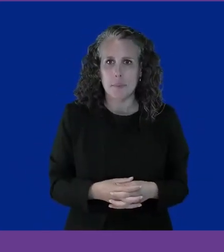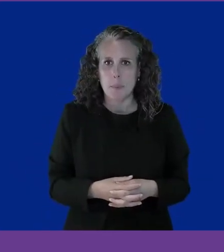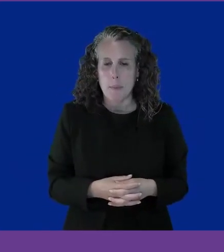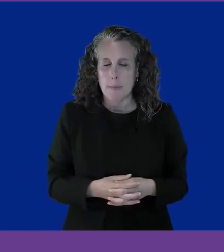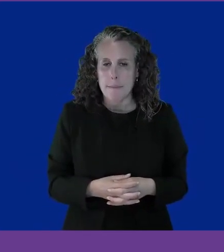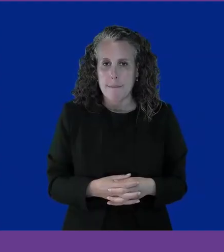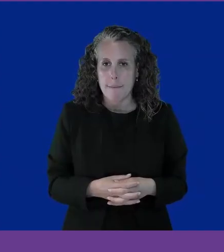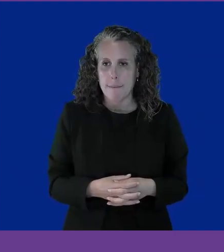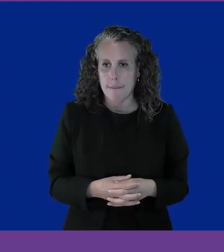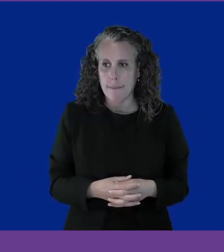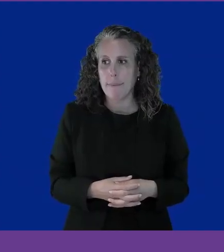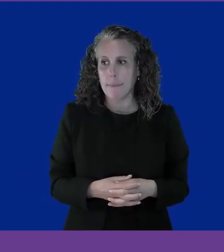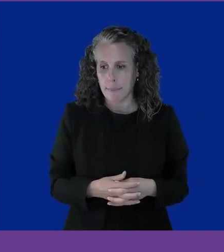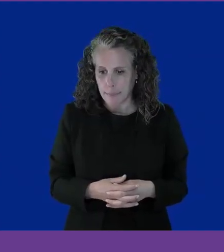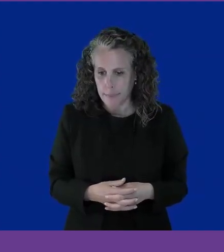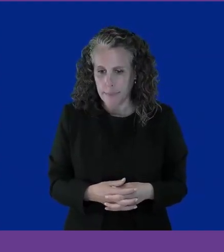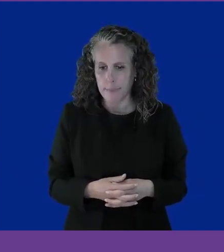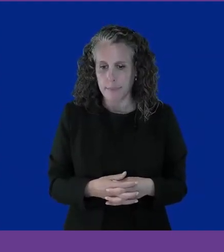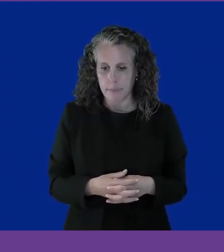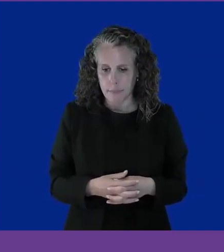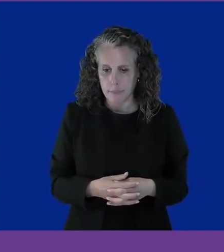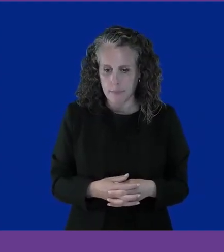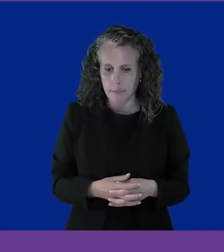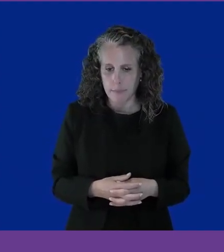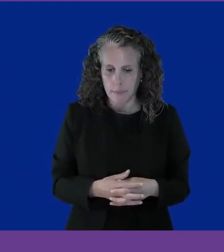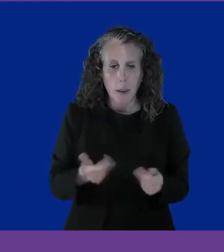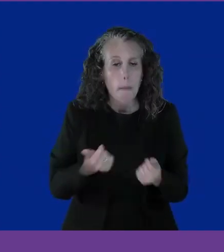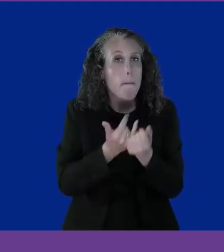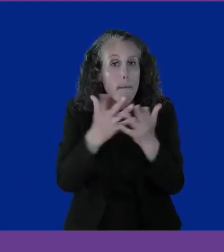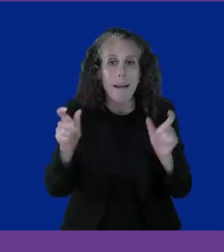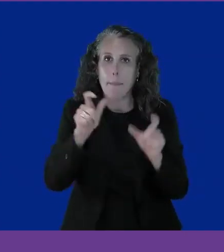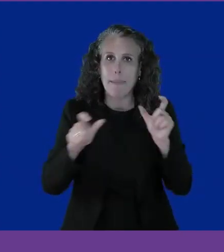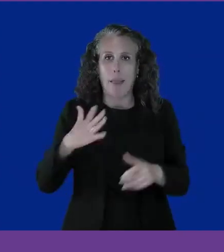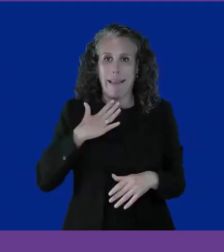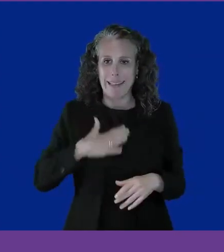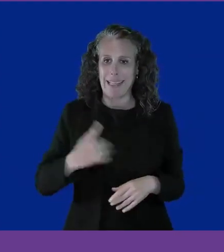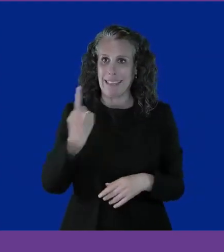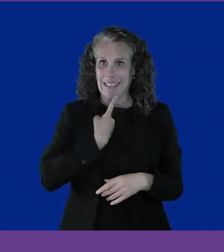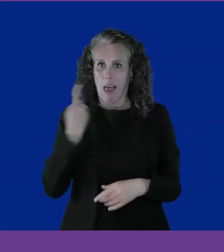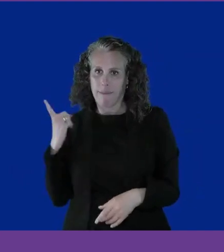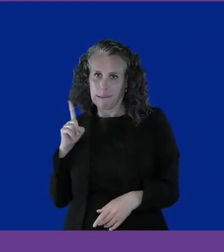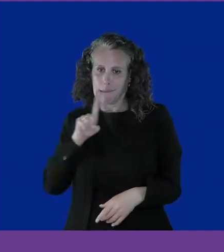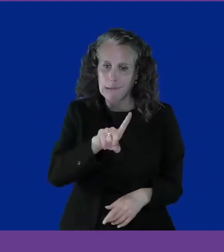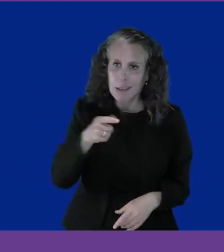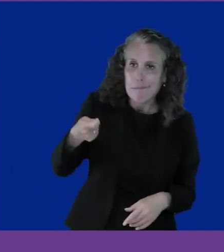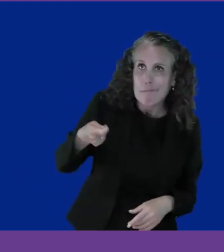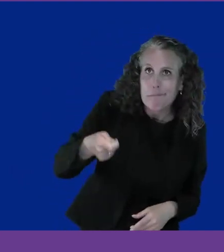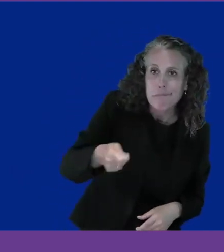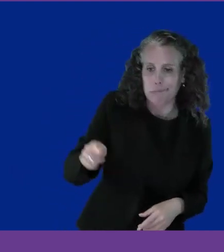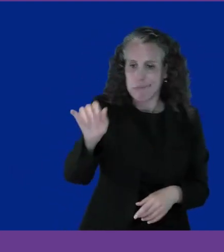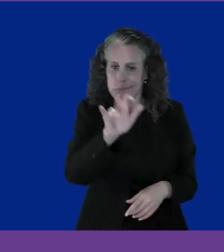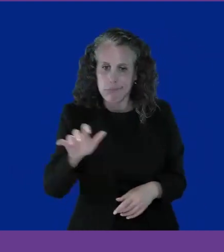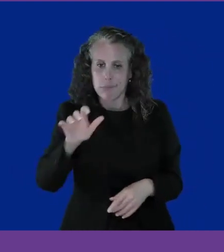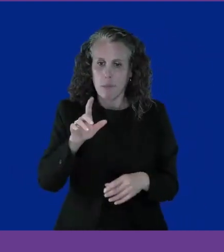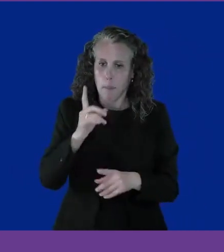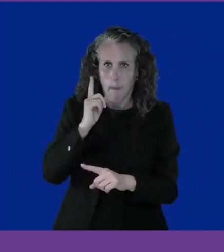people who need to use self-service terminals to have the opportunity for a